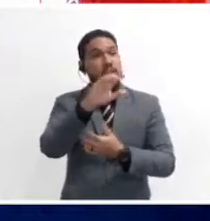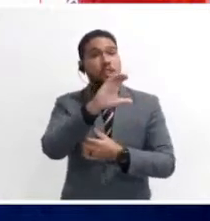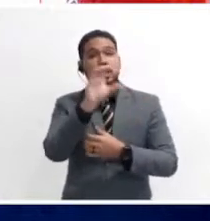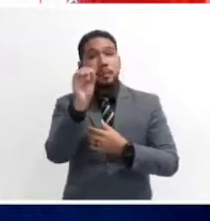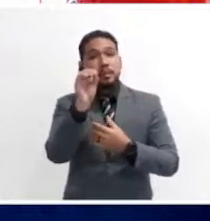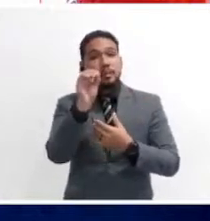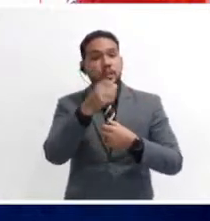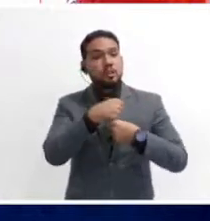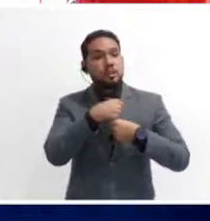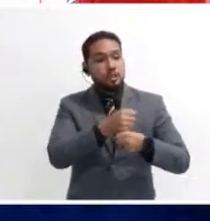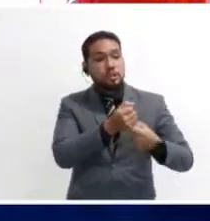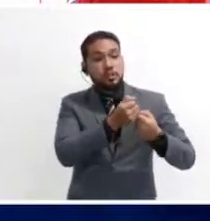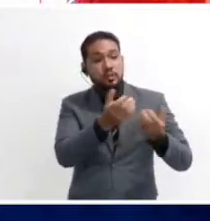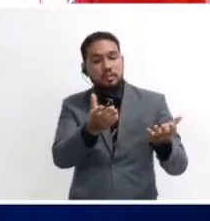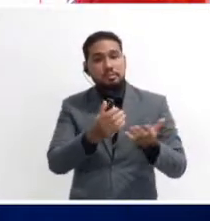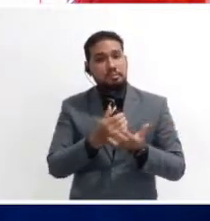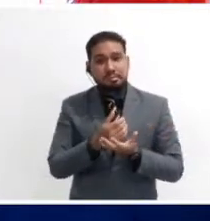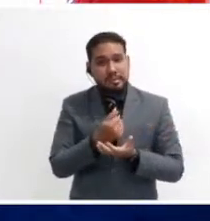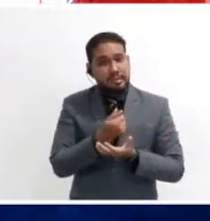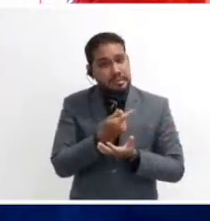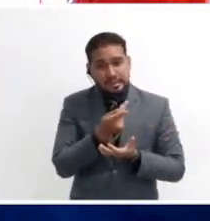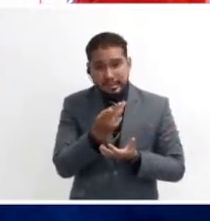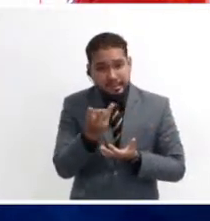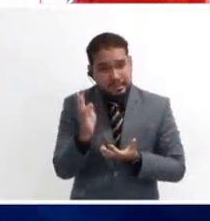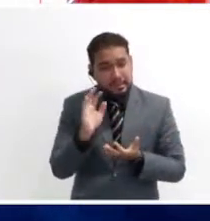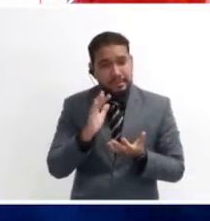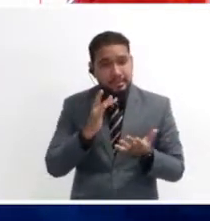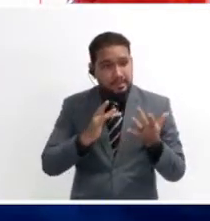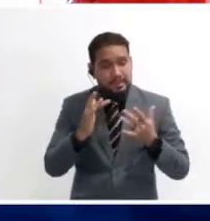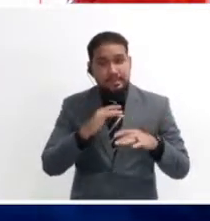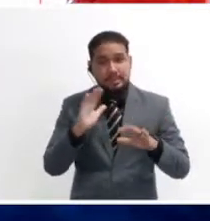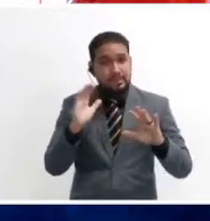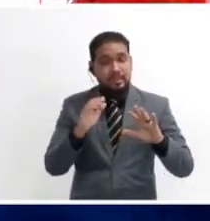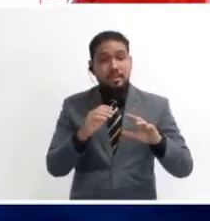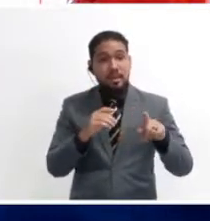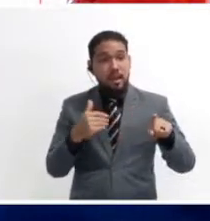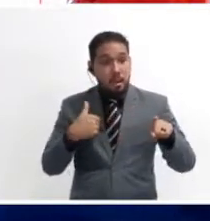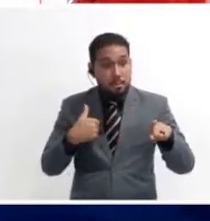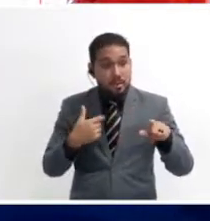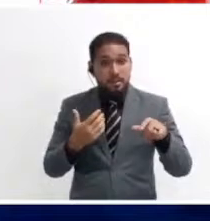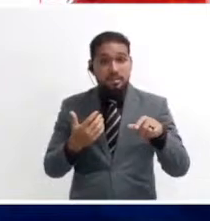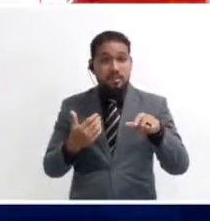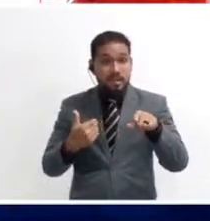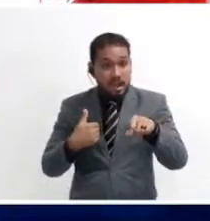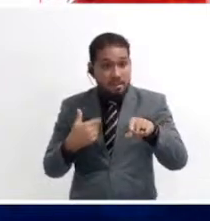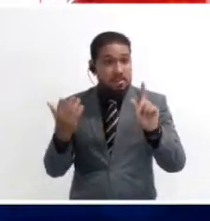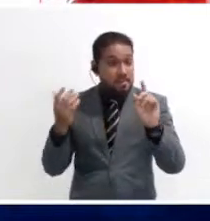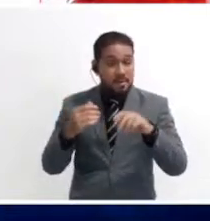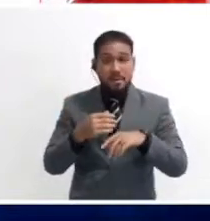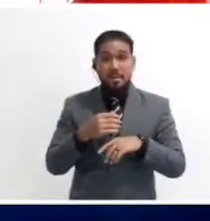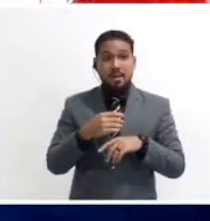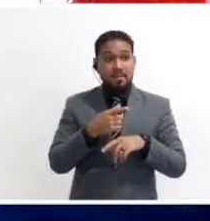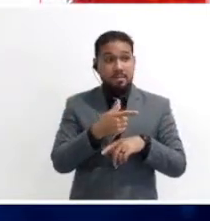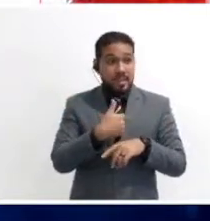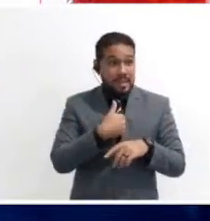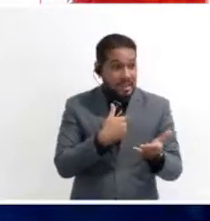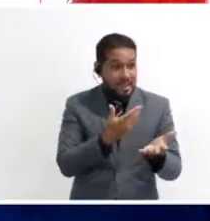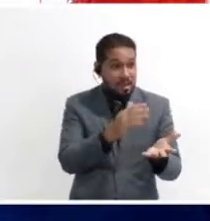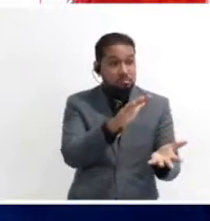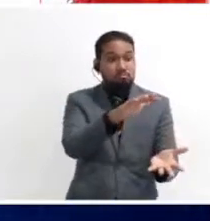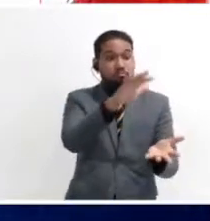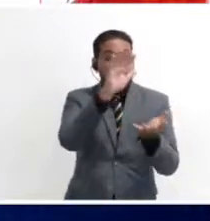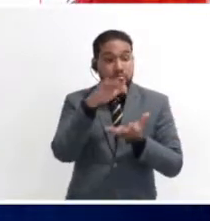the fabs for these, and the fabs don't generally want to make these because they can make more money on